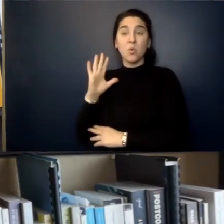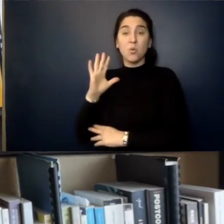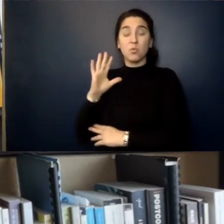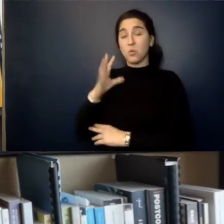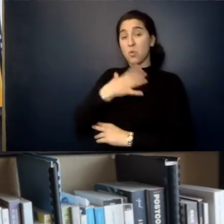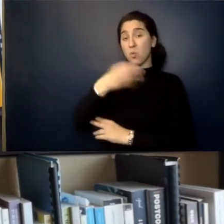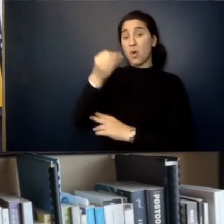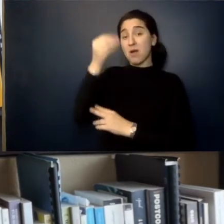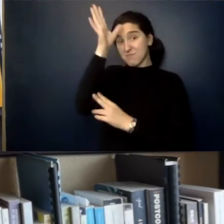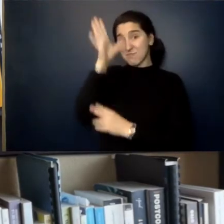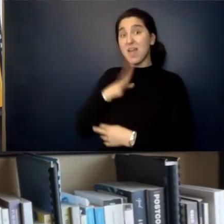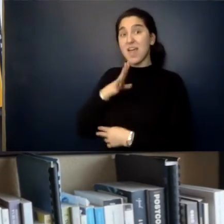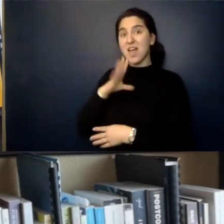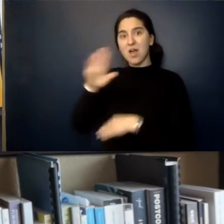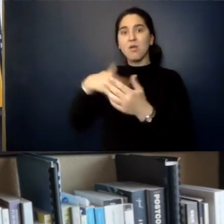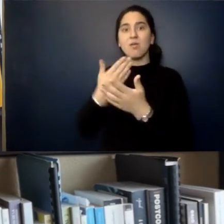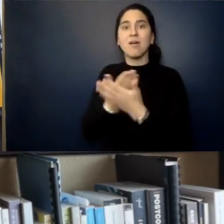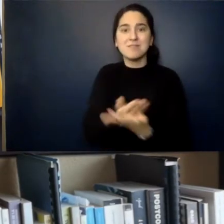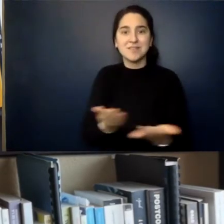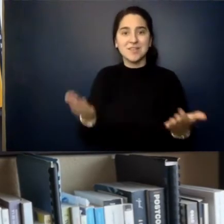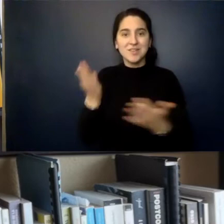to the first